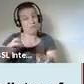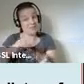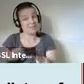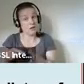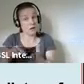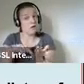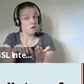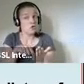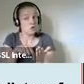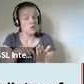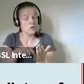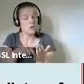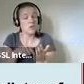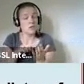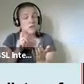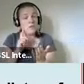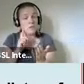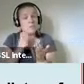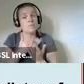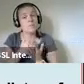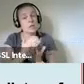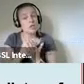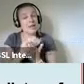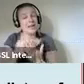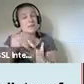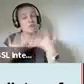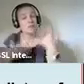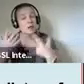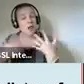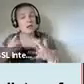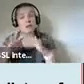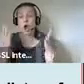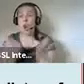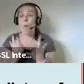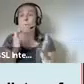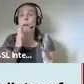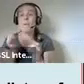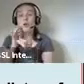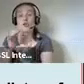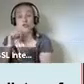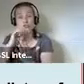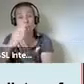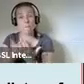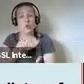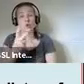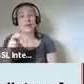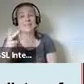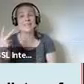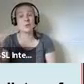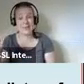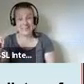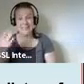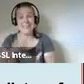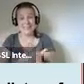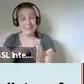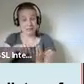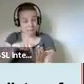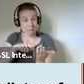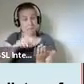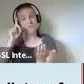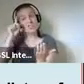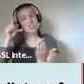shared as a result of the Global Monitoring Report 2020, which suggests that even 47%